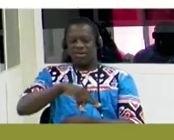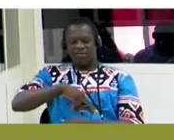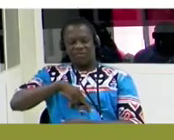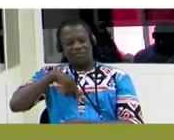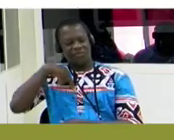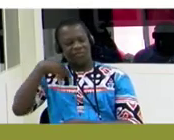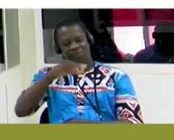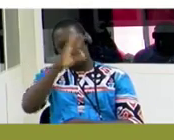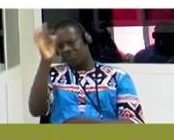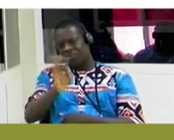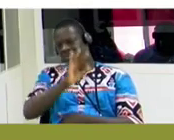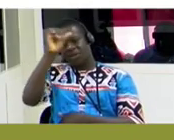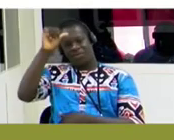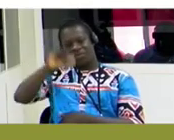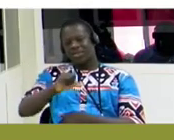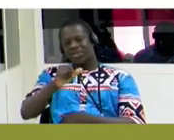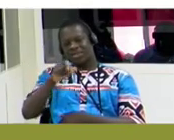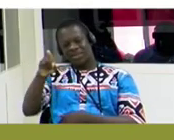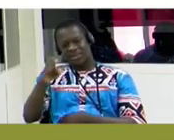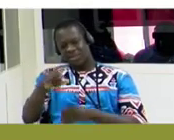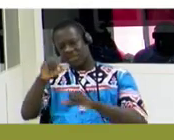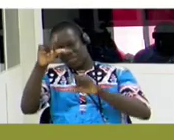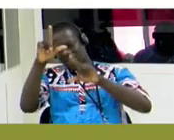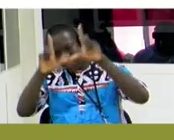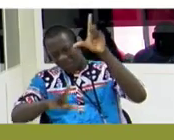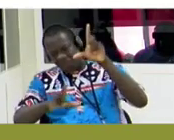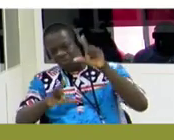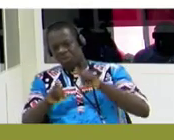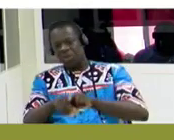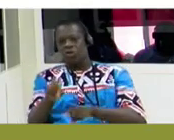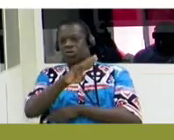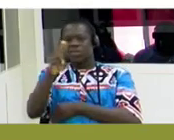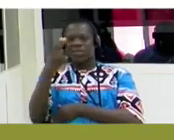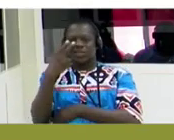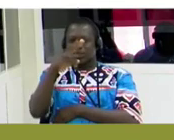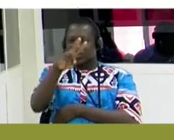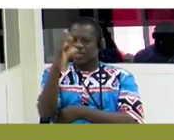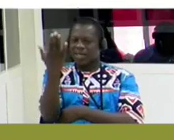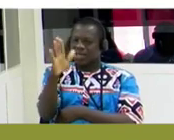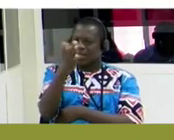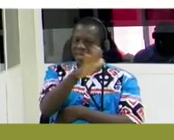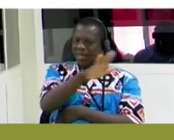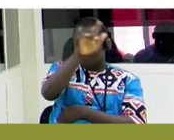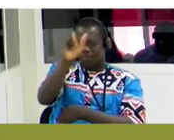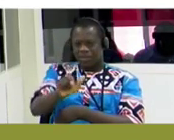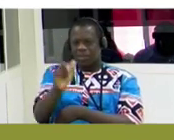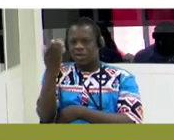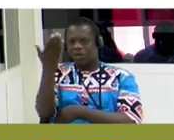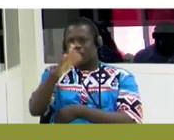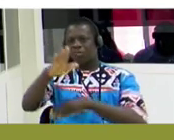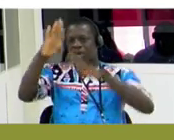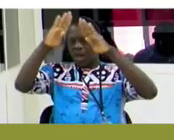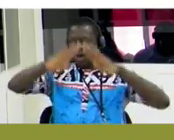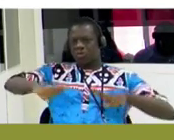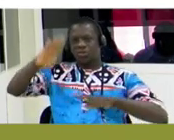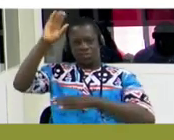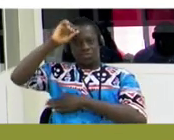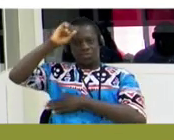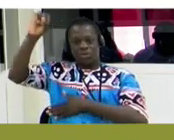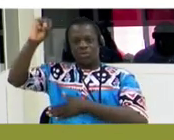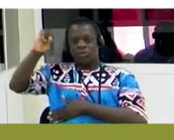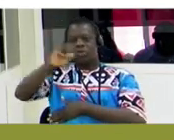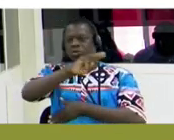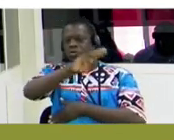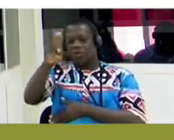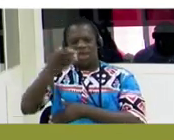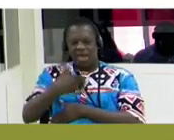because at that very state, I didn't see anybody from the State House who has even had a single